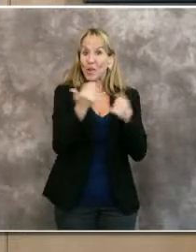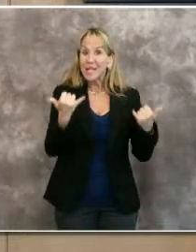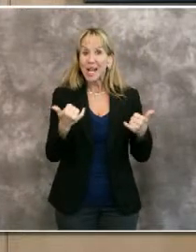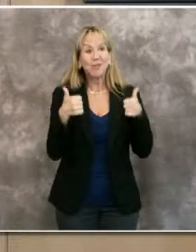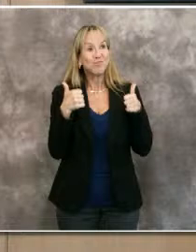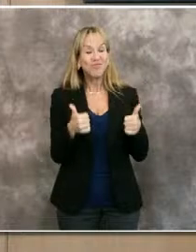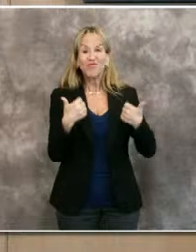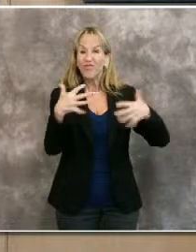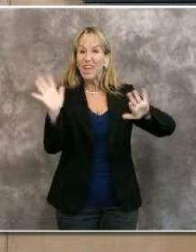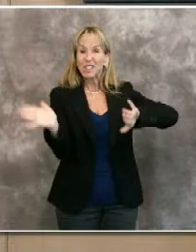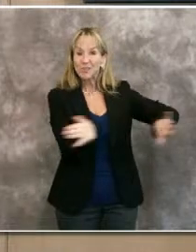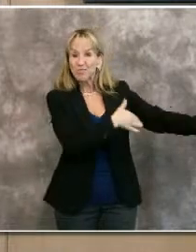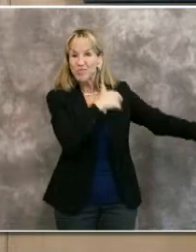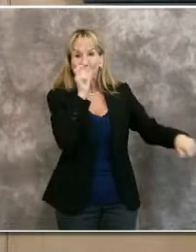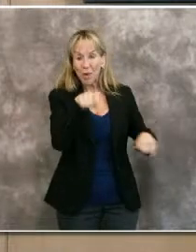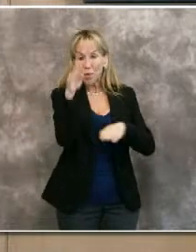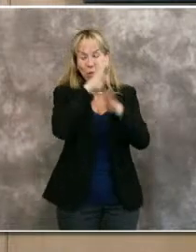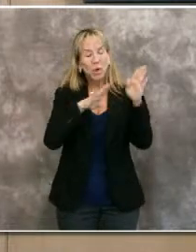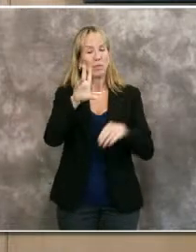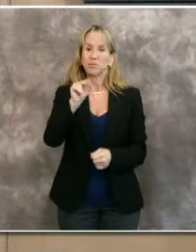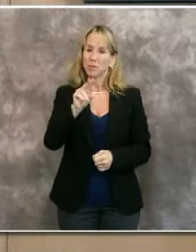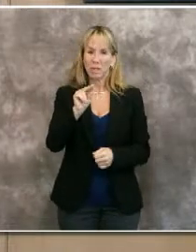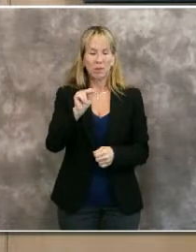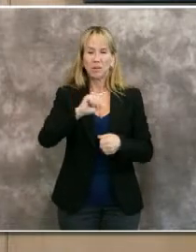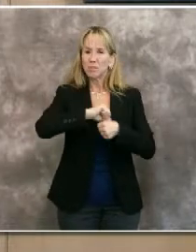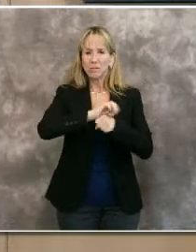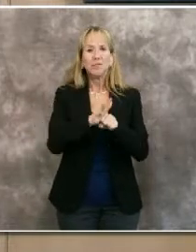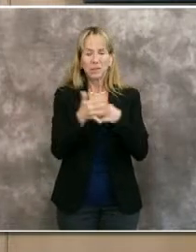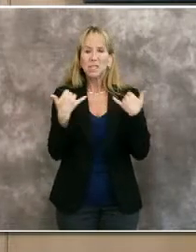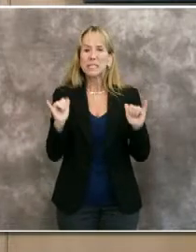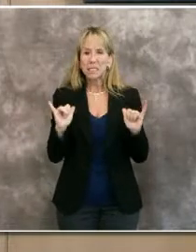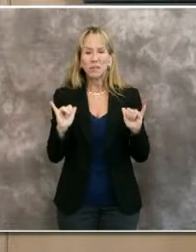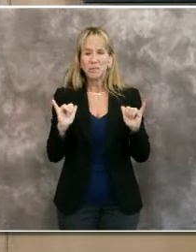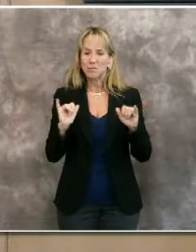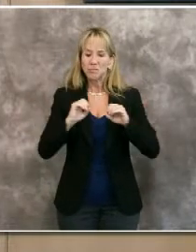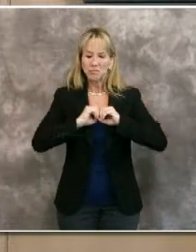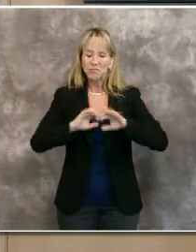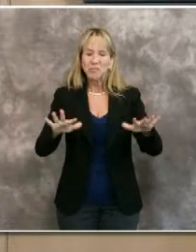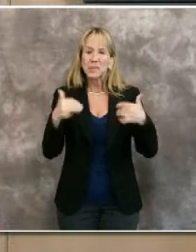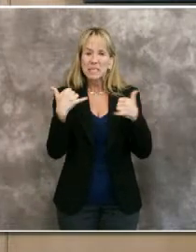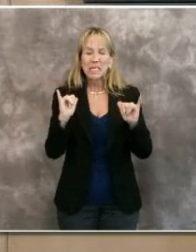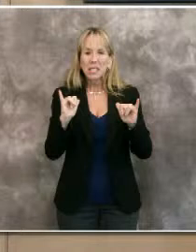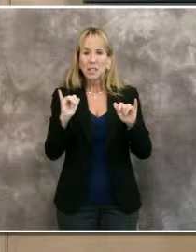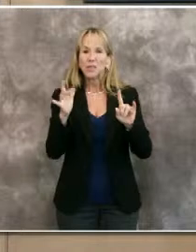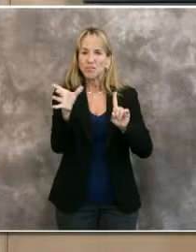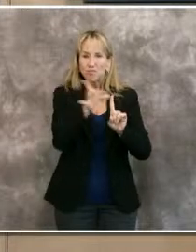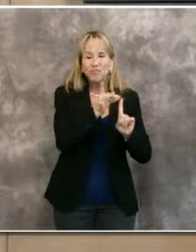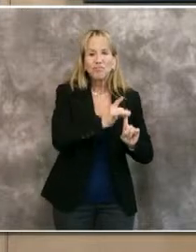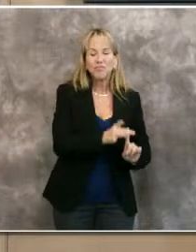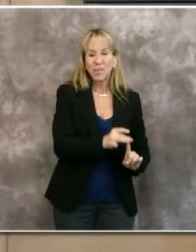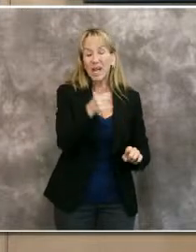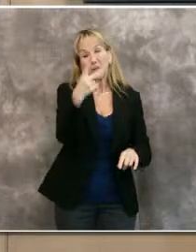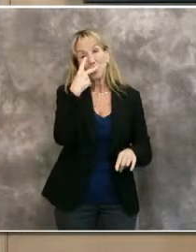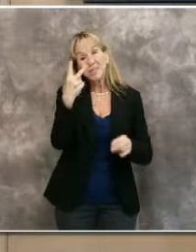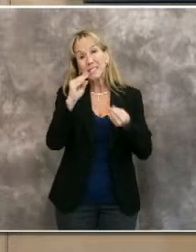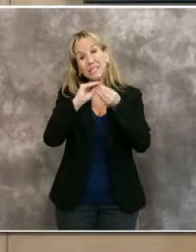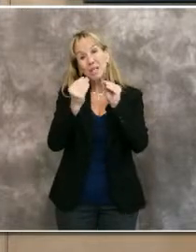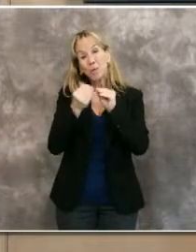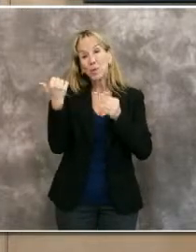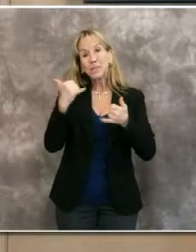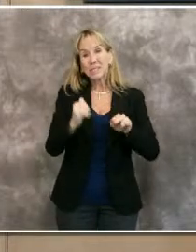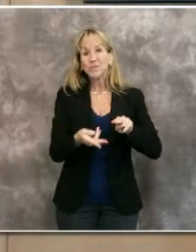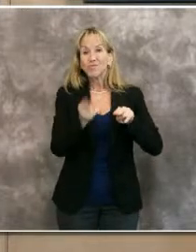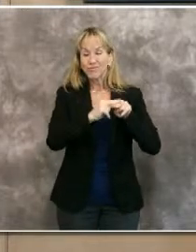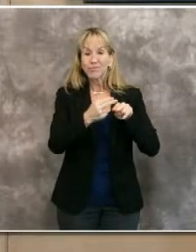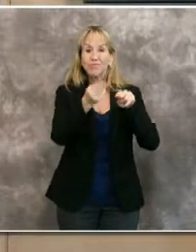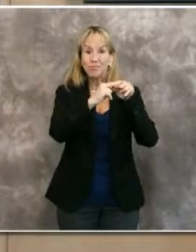can relax. Coronavirus is still out there in the community, and as you will see by the continuing number of cases,